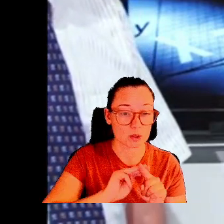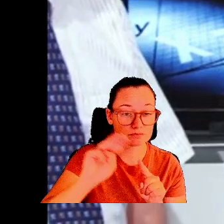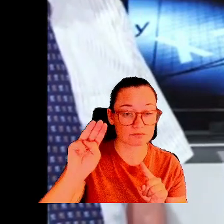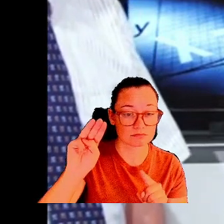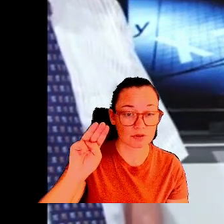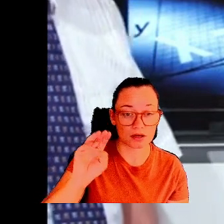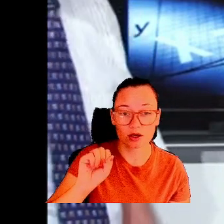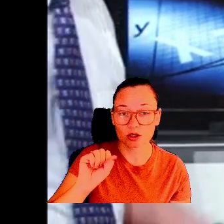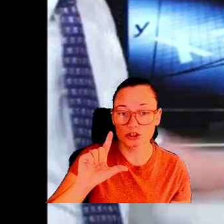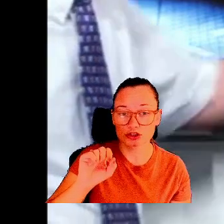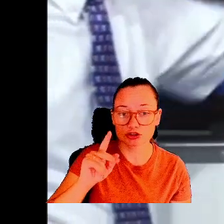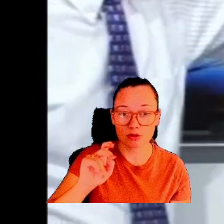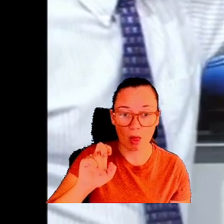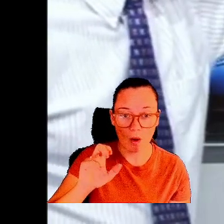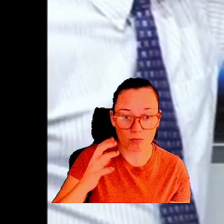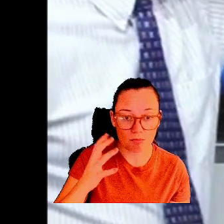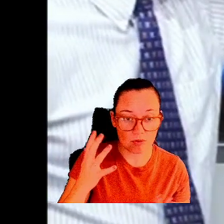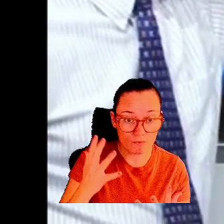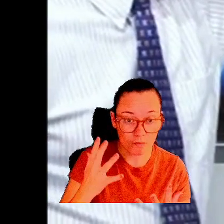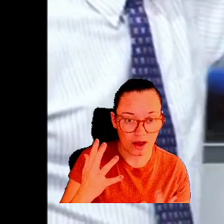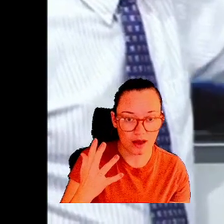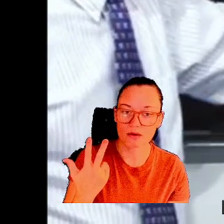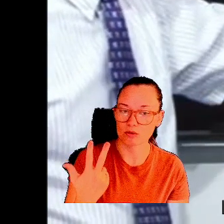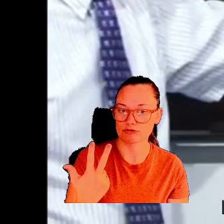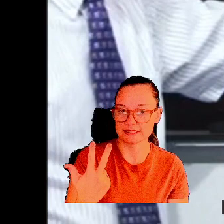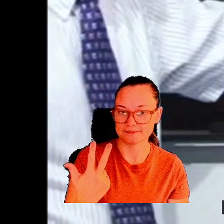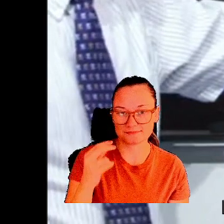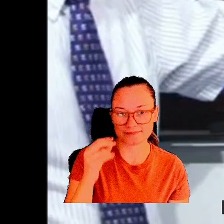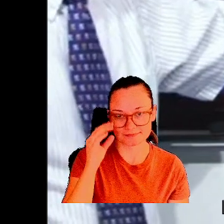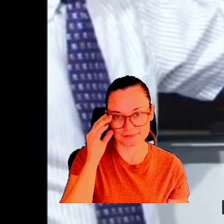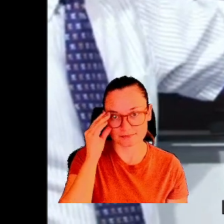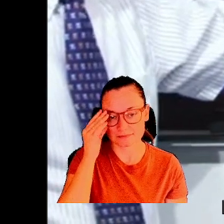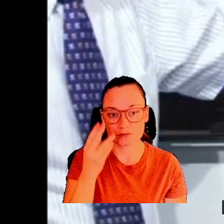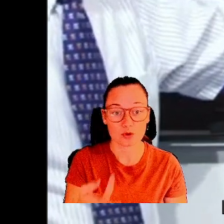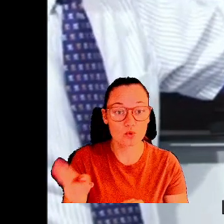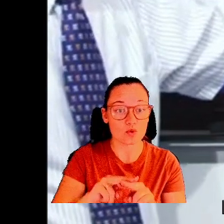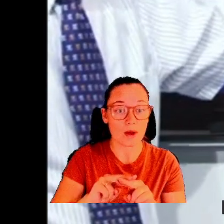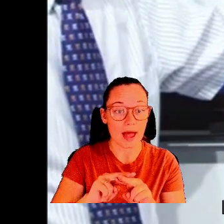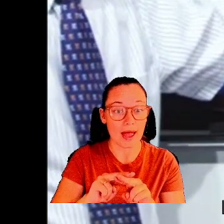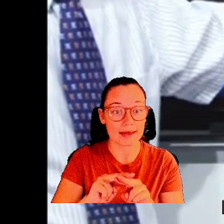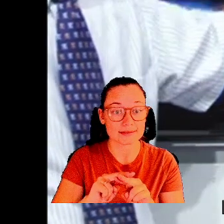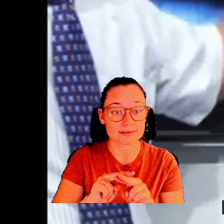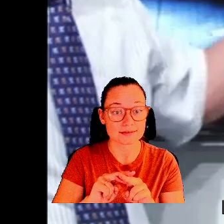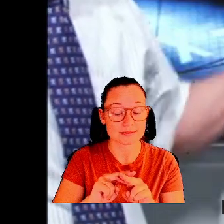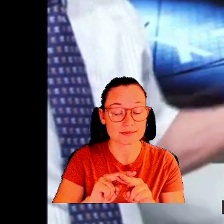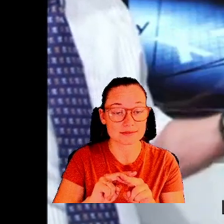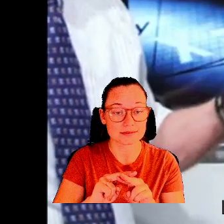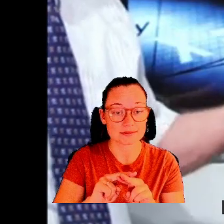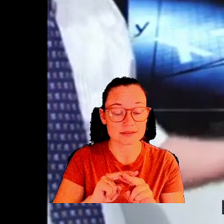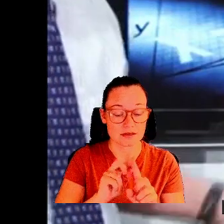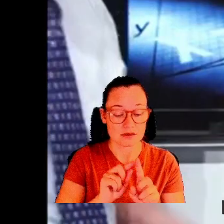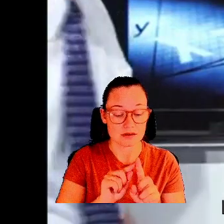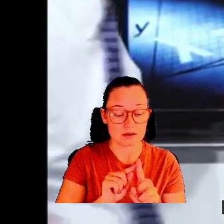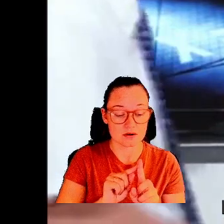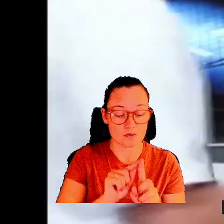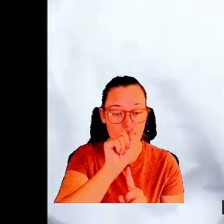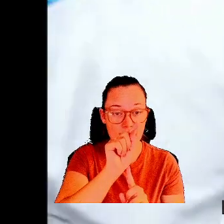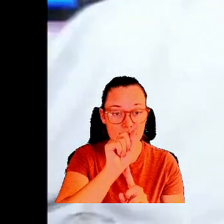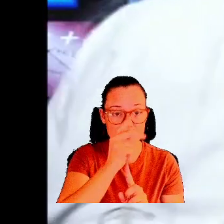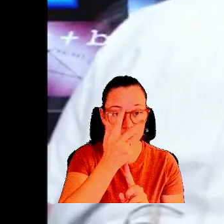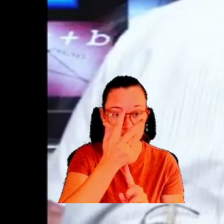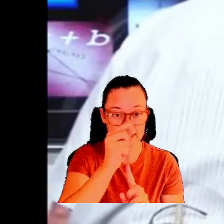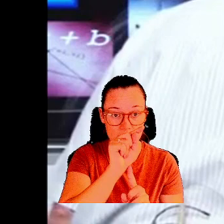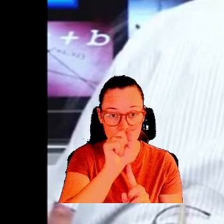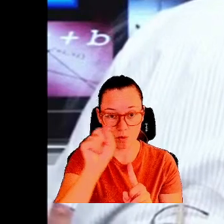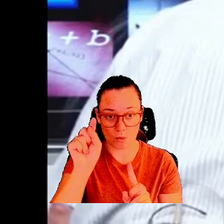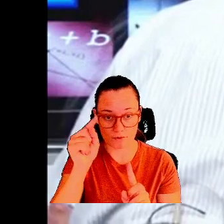3. 3, okay? The rise is 3 when the run is 1, so the slope is 3 over 1,